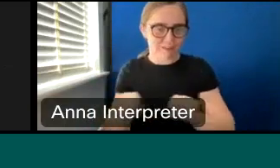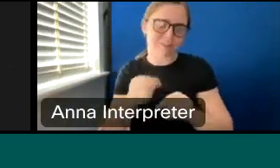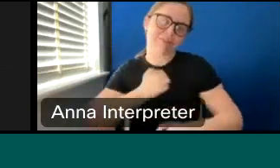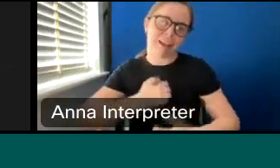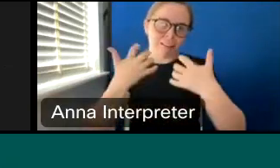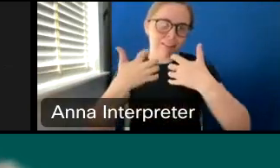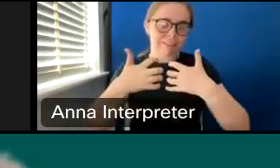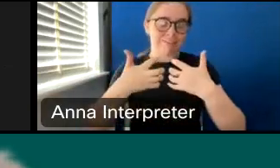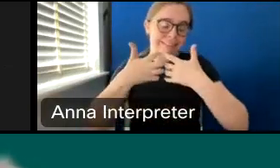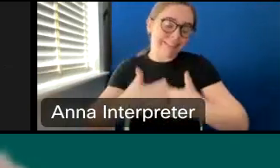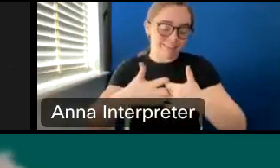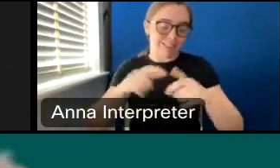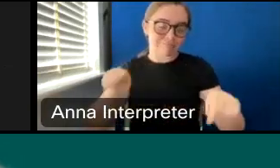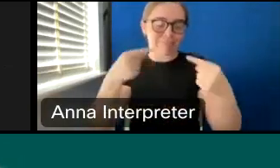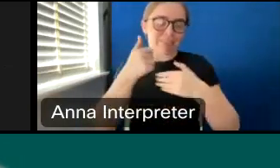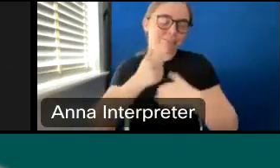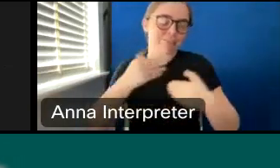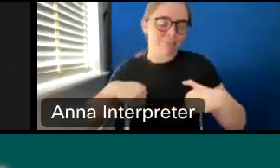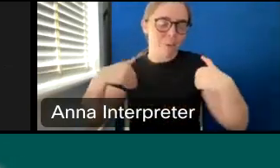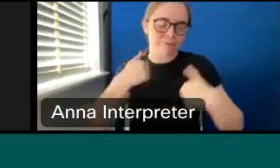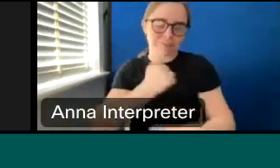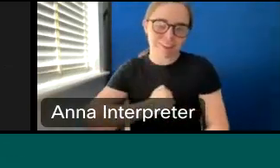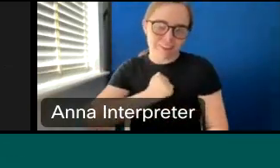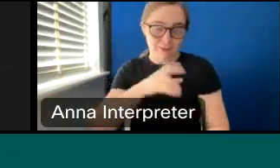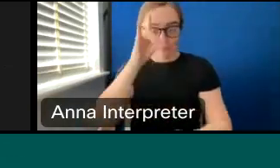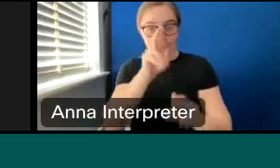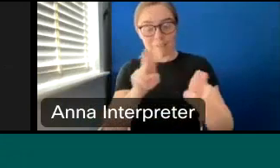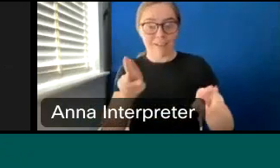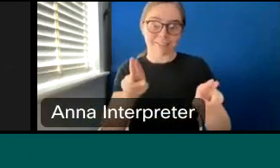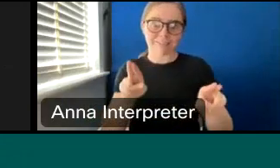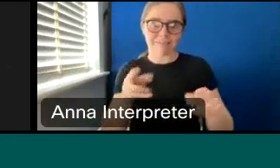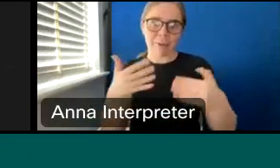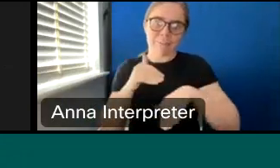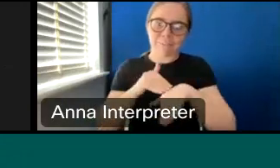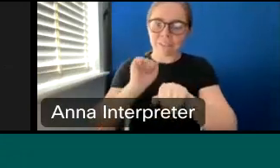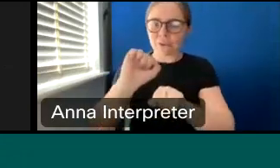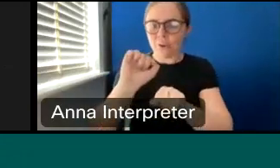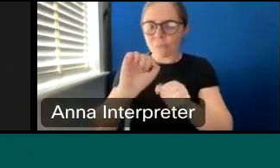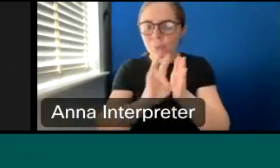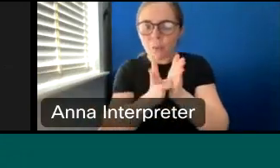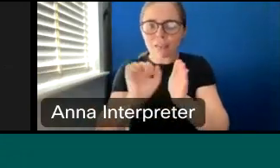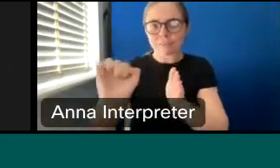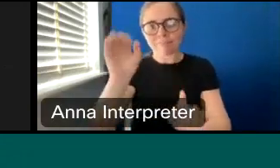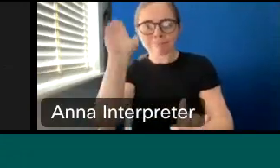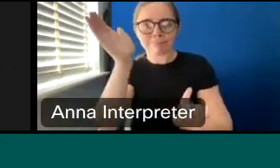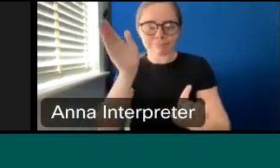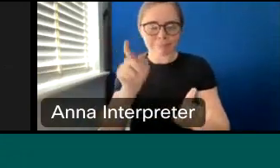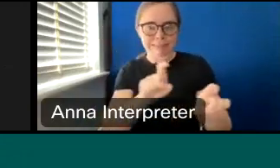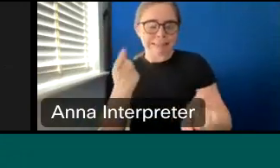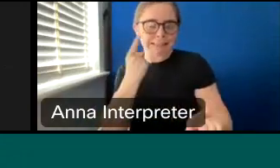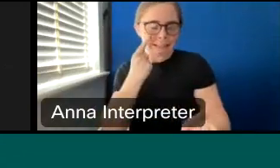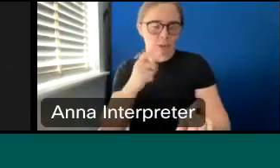technical challenges this morning. I hope it doesn't affect your quality of the